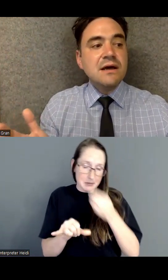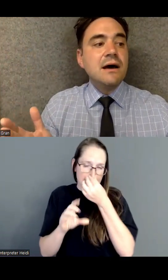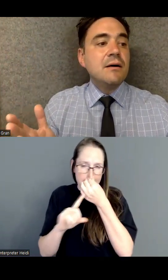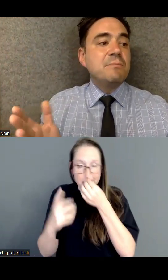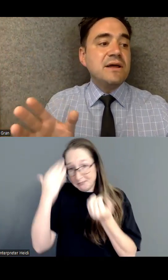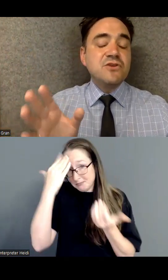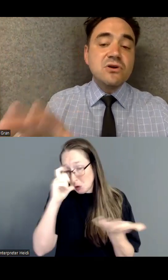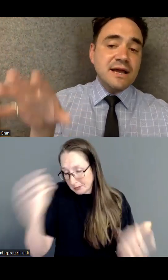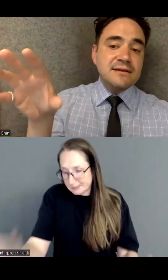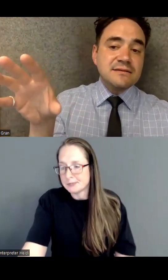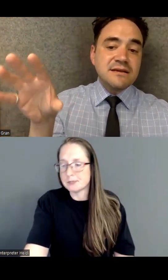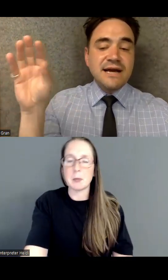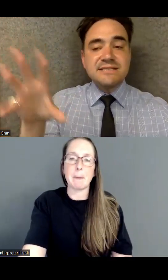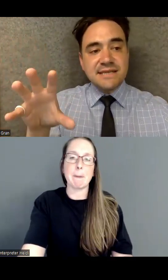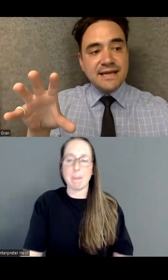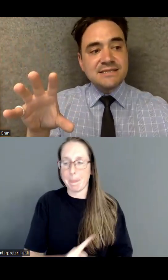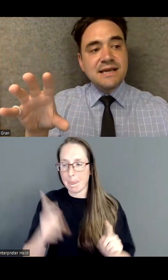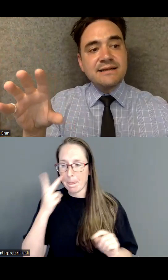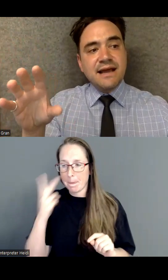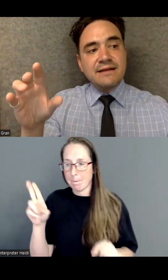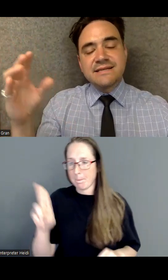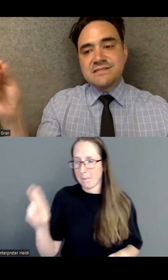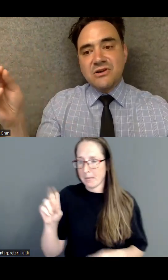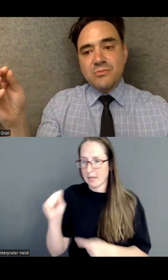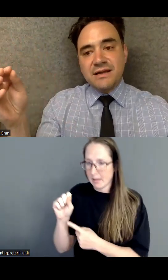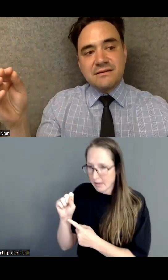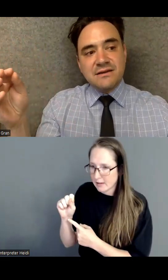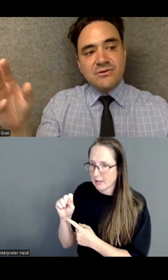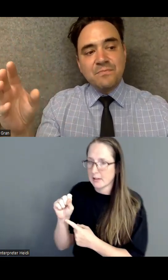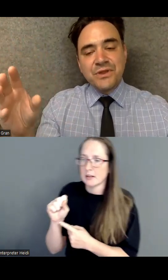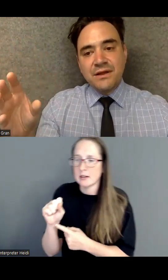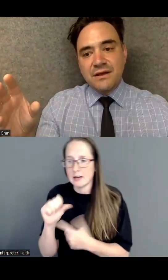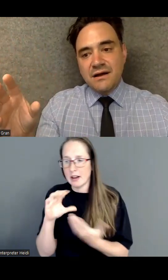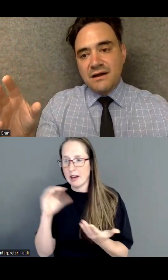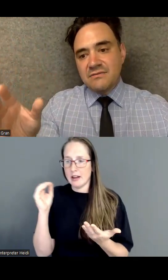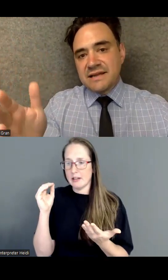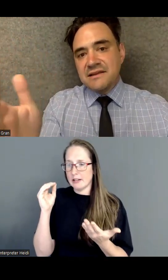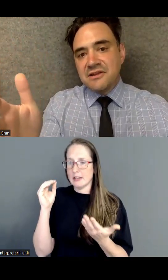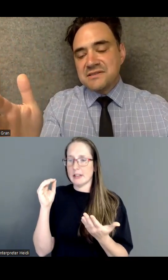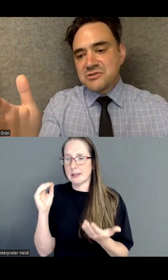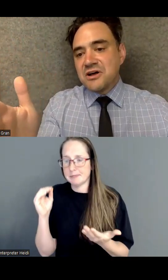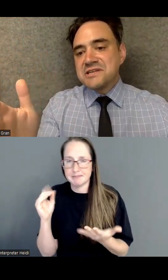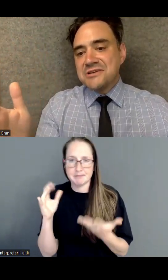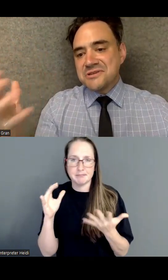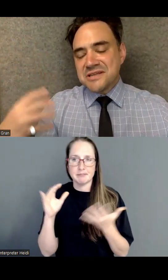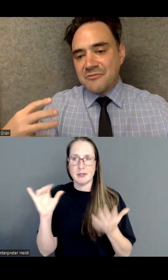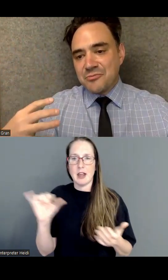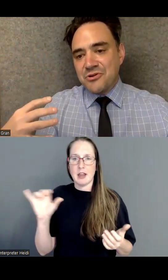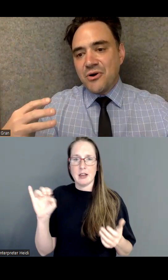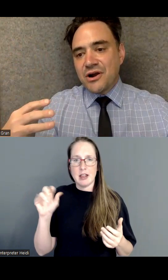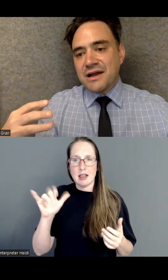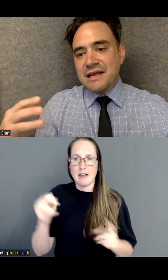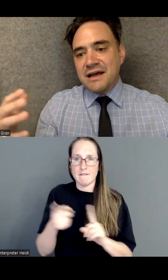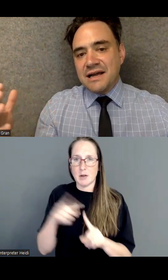knows? But if you look at the United States, and I like to zoom in, like Elon's from Los Angeles, I'm